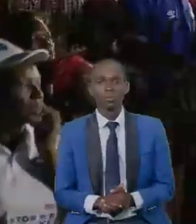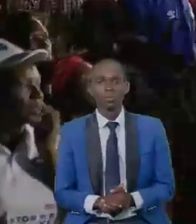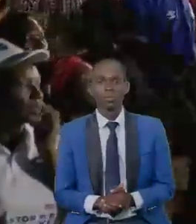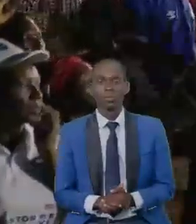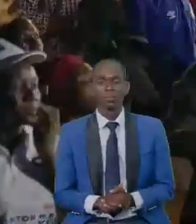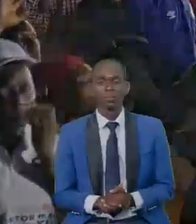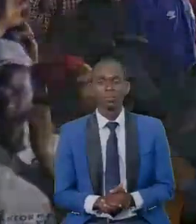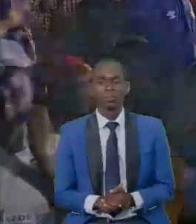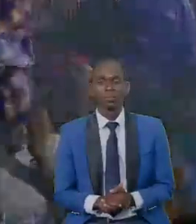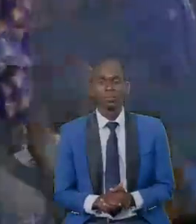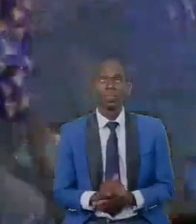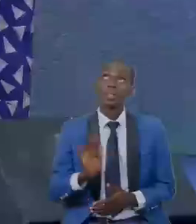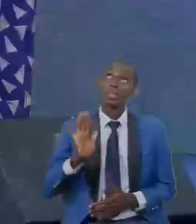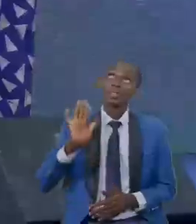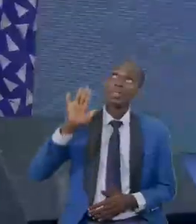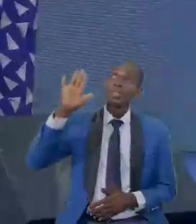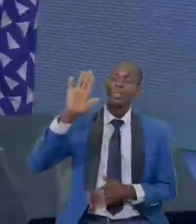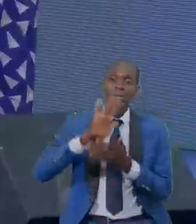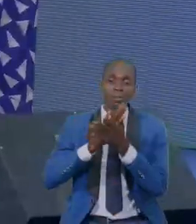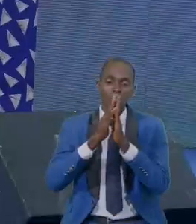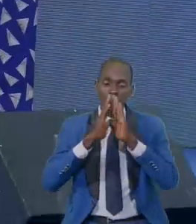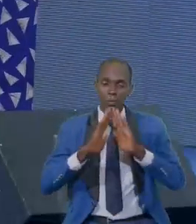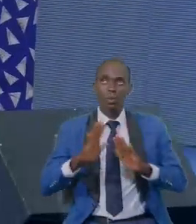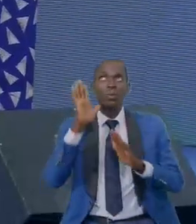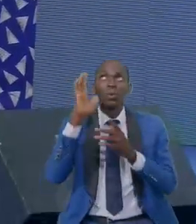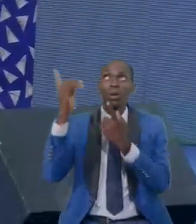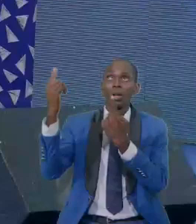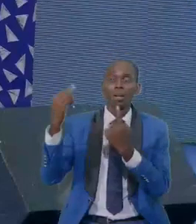His peace will come to you.